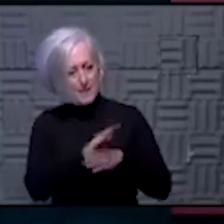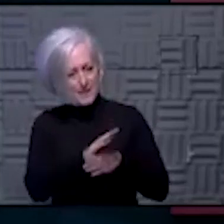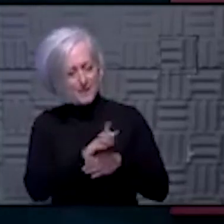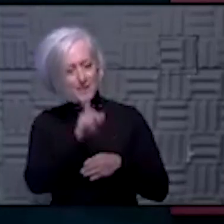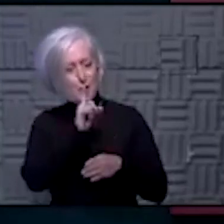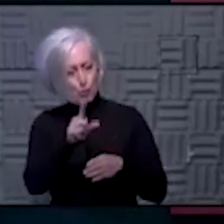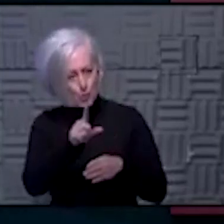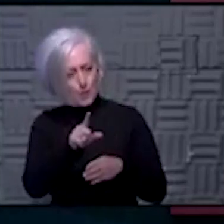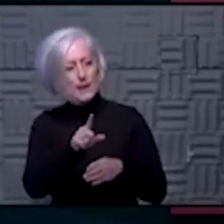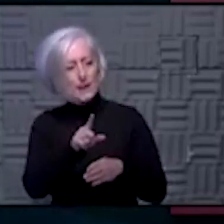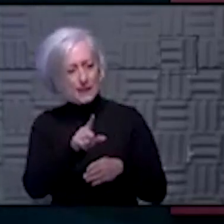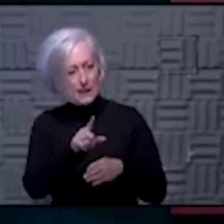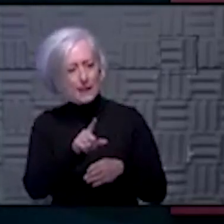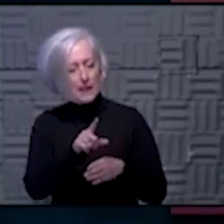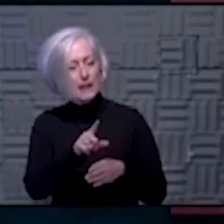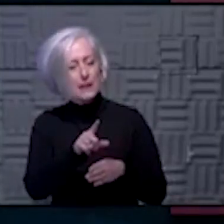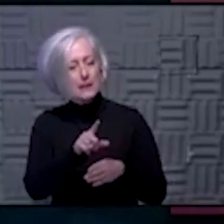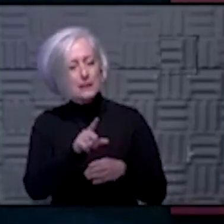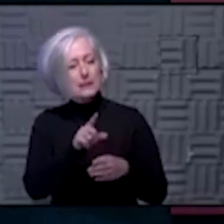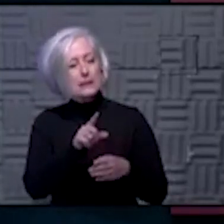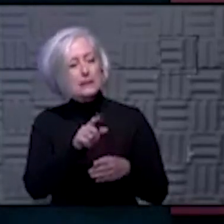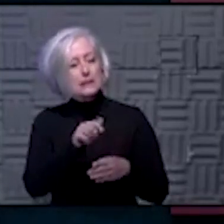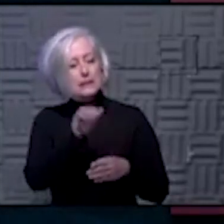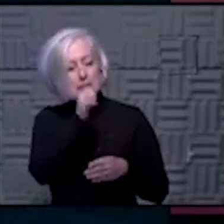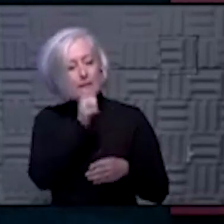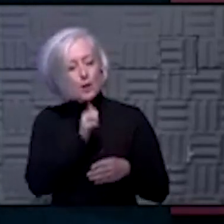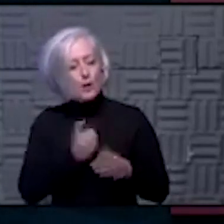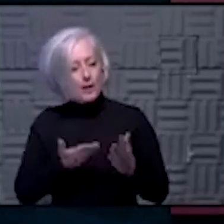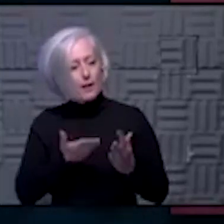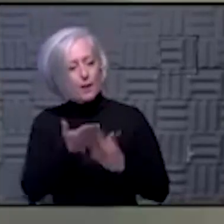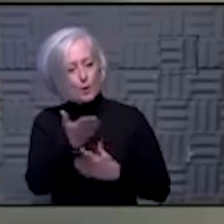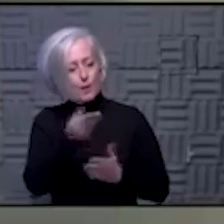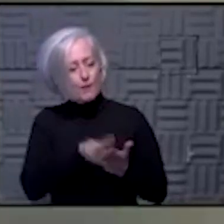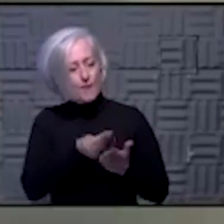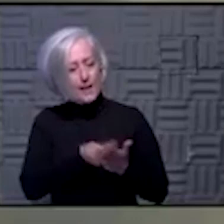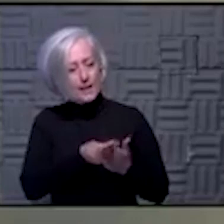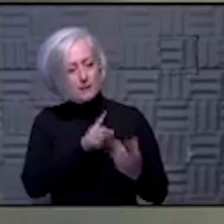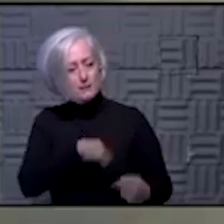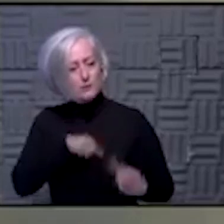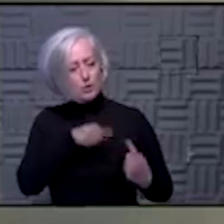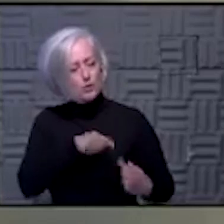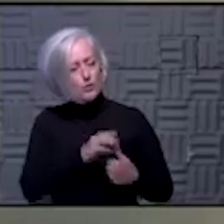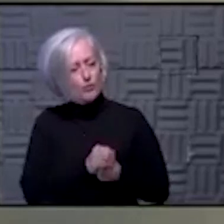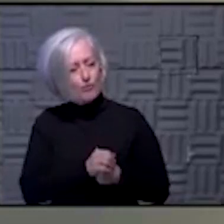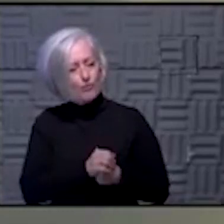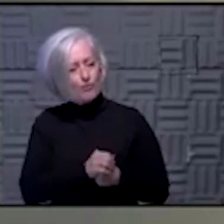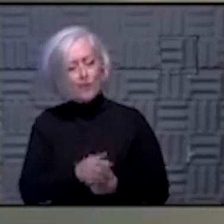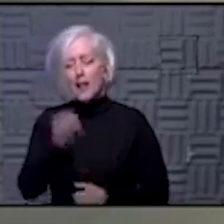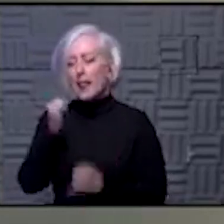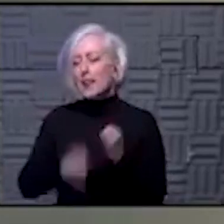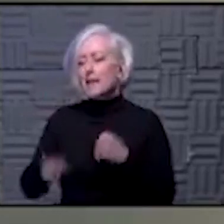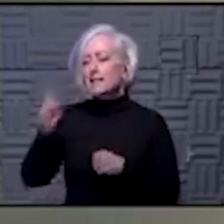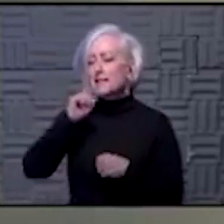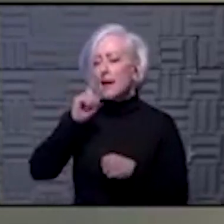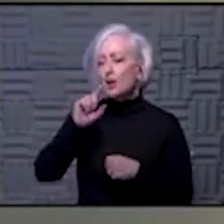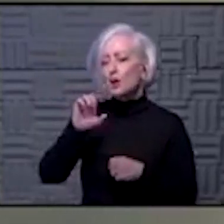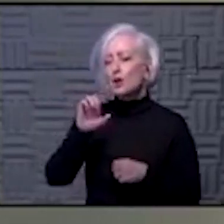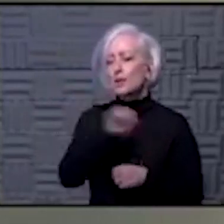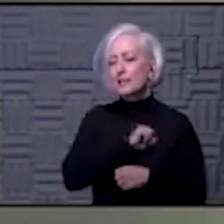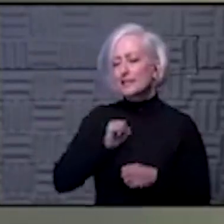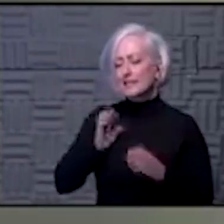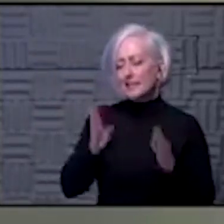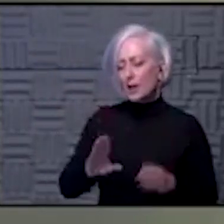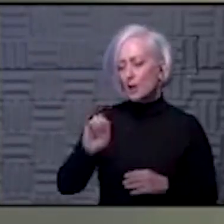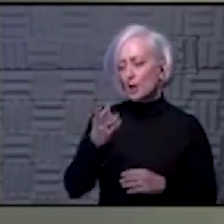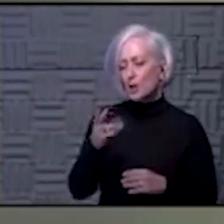of the viral economy? No, the last I heard was that I think Senator Schumer mentioned that he